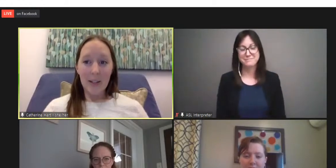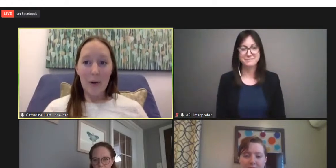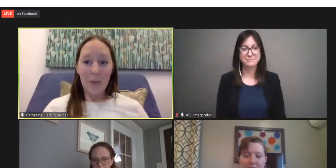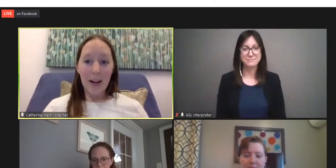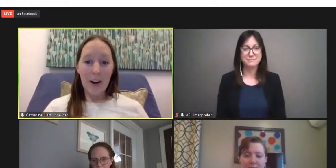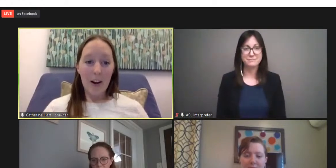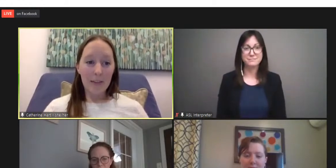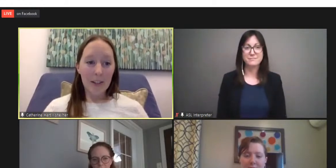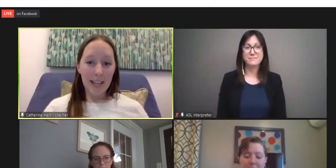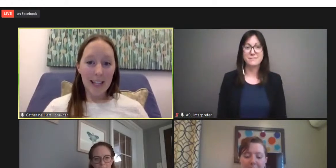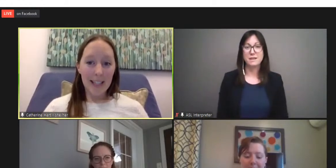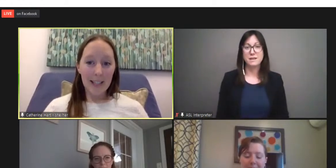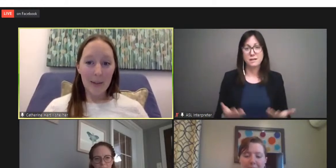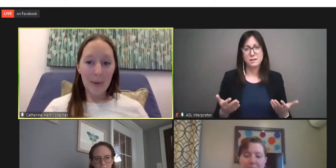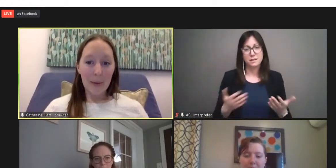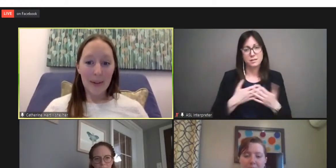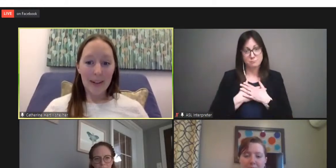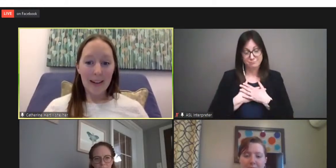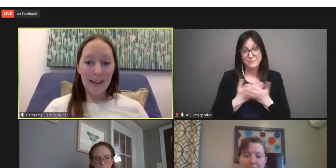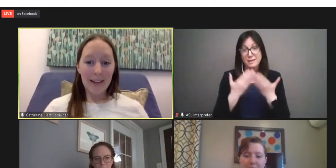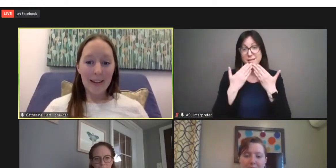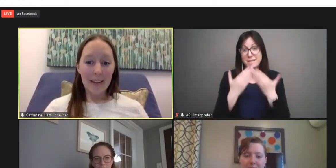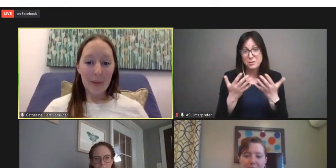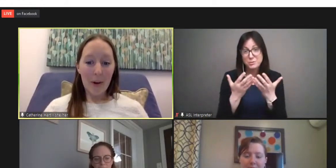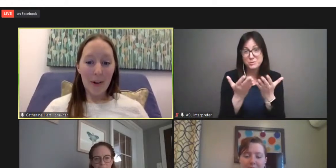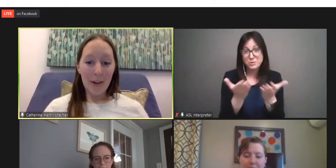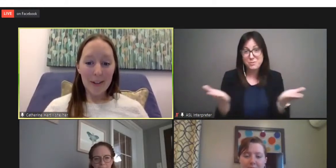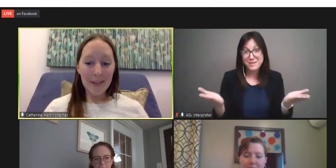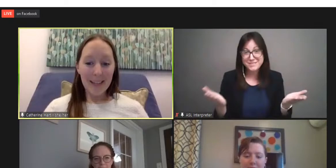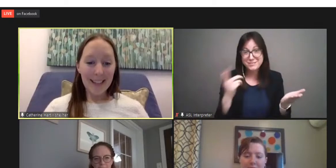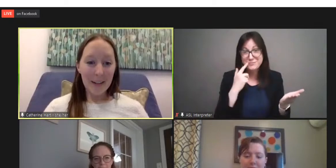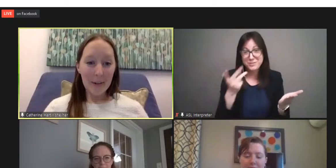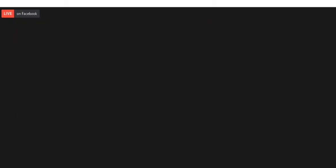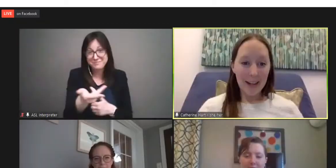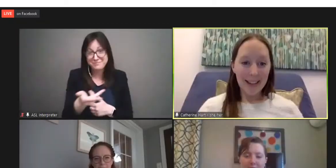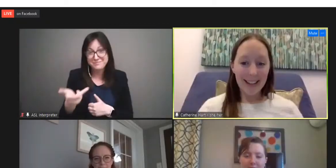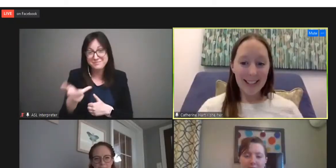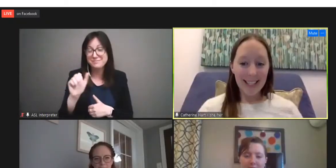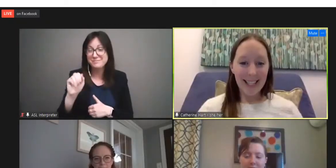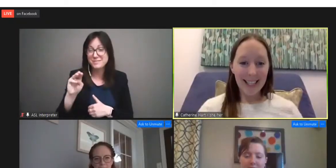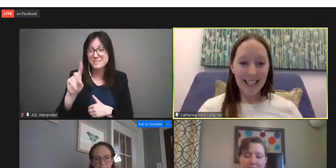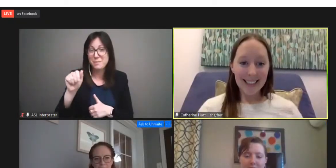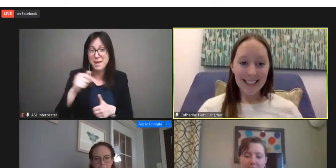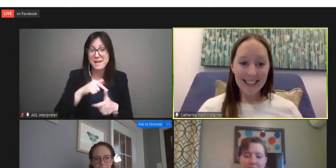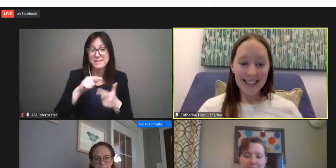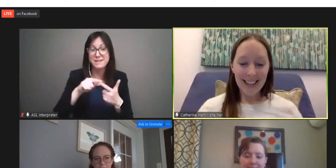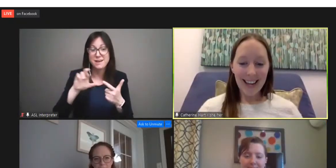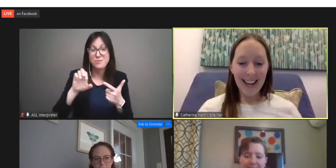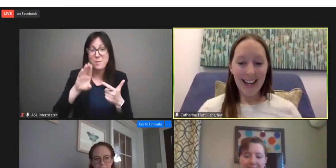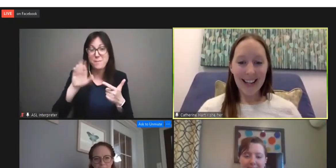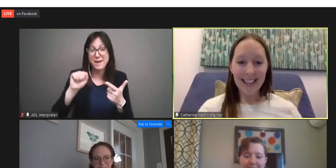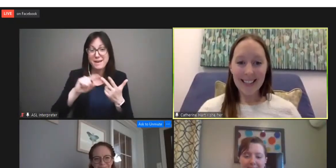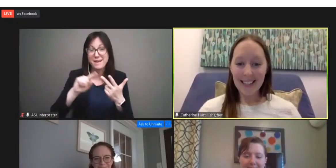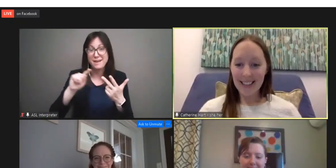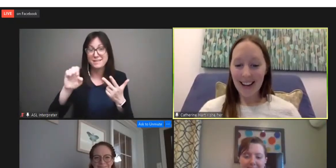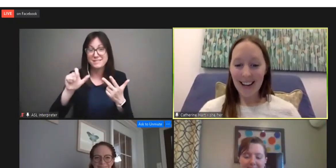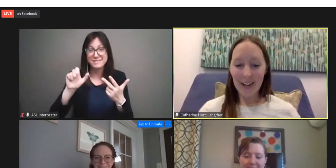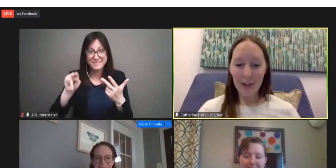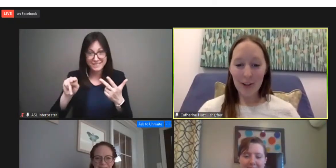And so my heartfelt thanks to you all, Amanda, Rebecca, Tegan,